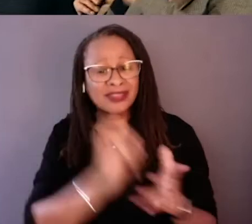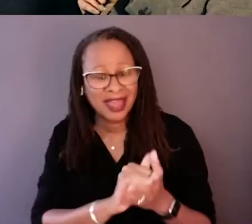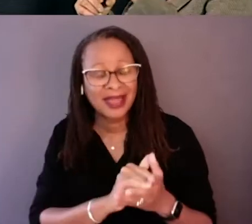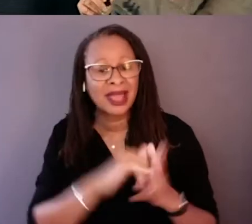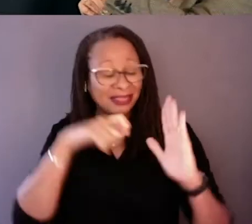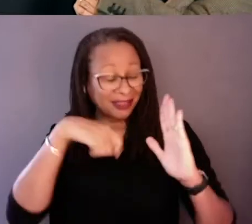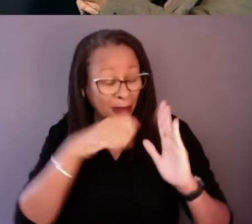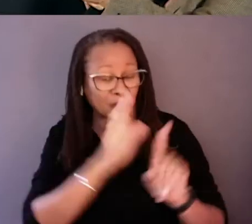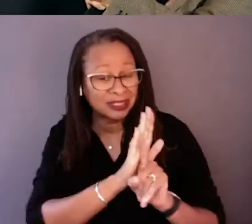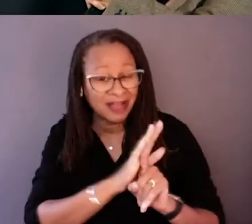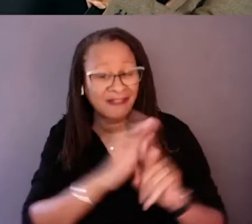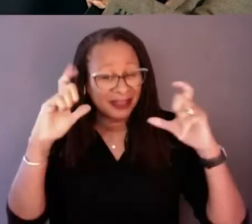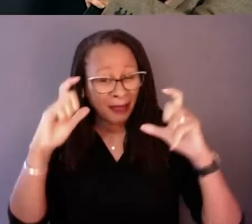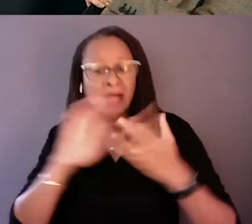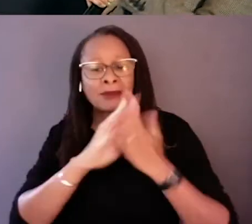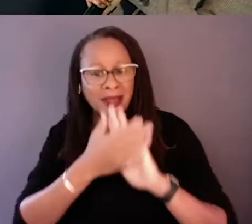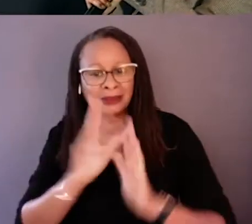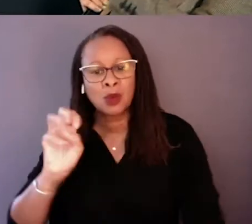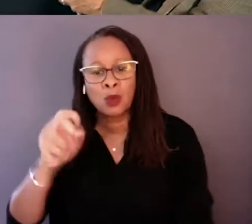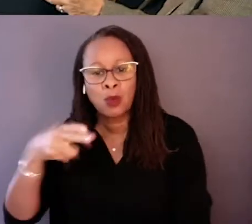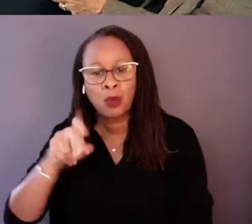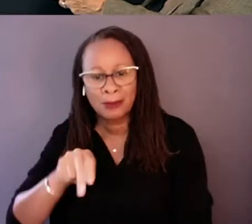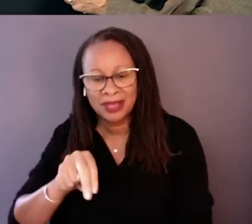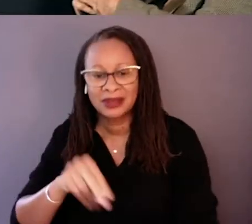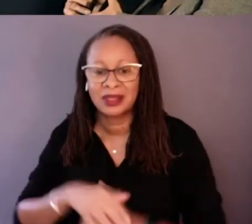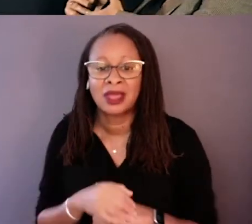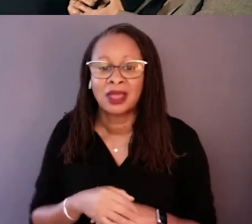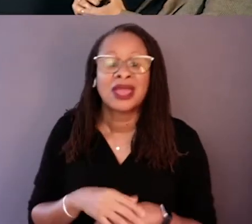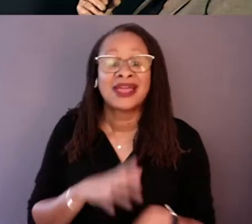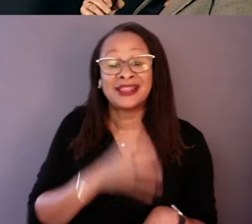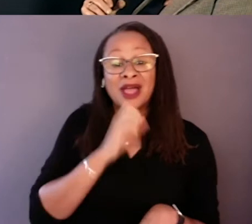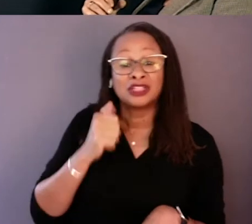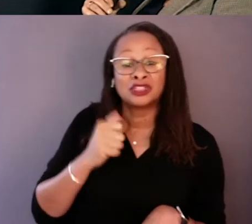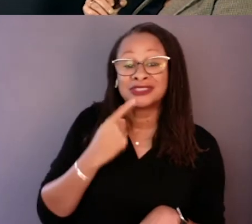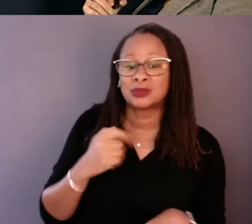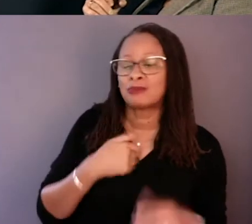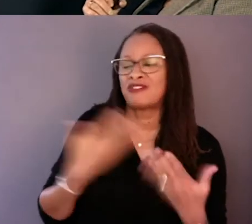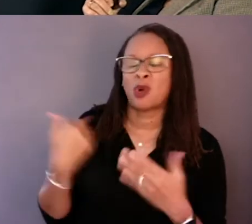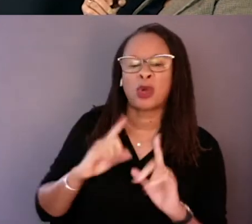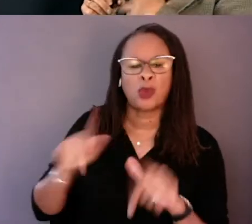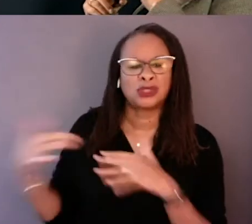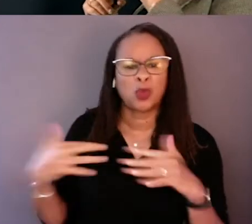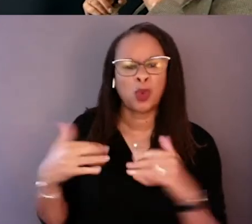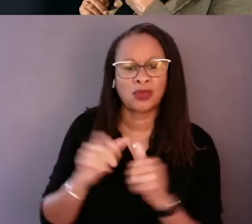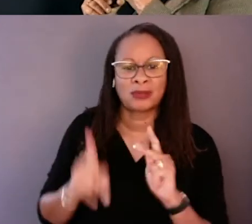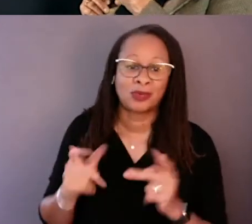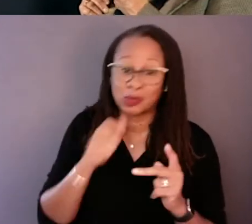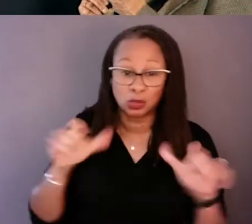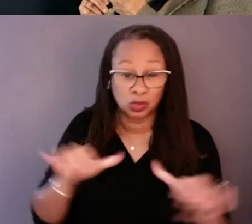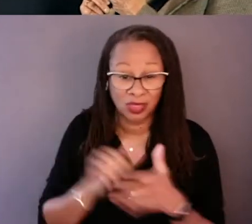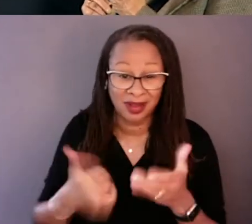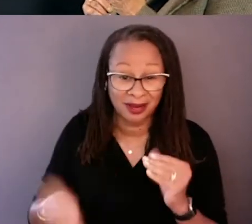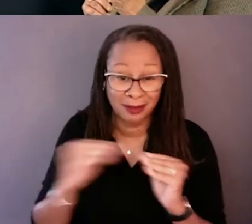because someone, I think at another point says, you know, we used to just go to war with people, we don't do that anymore. But I thought it was so interesting the way they approached